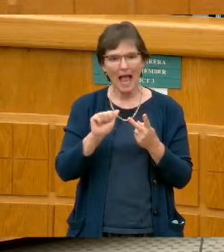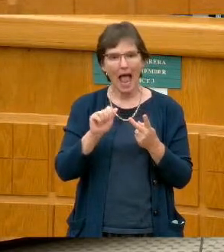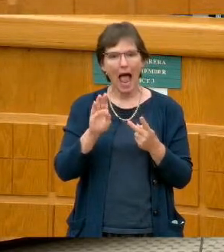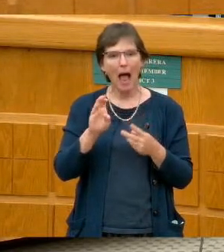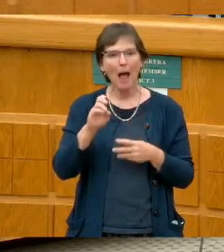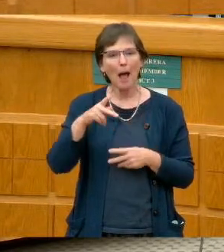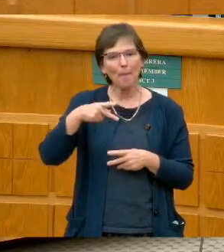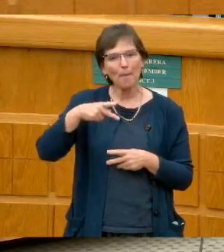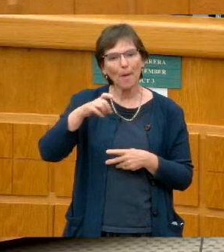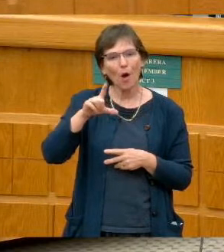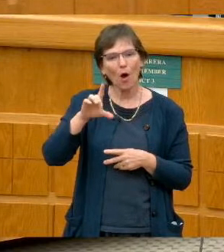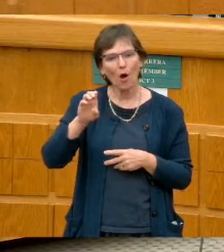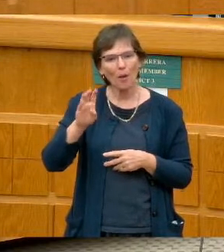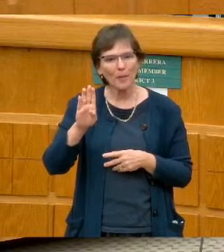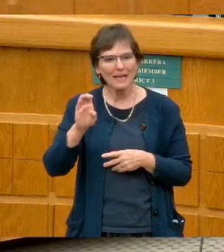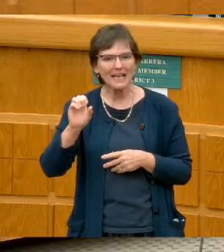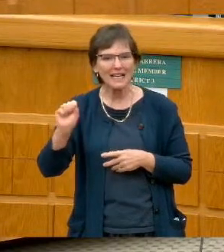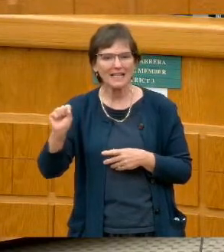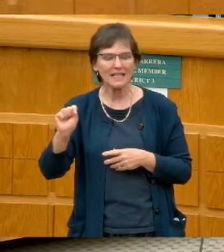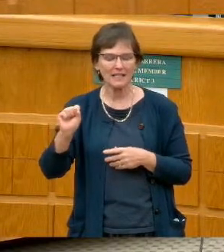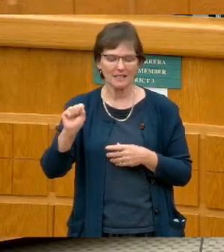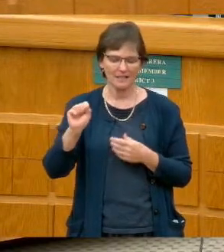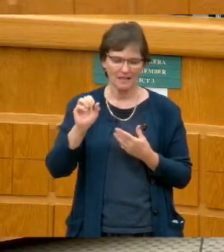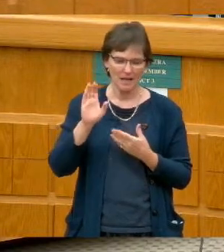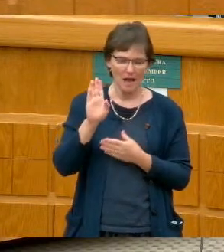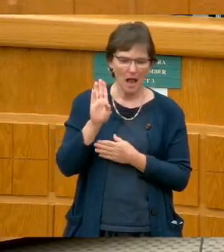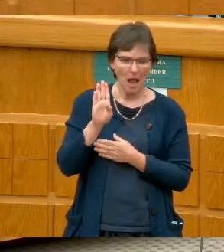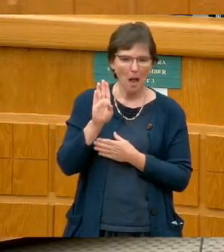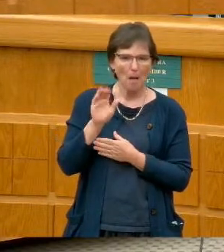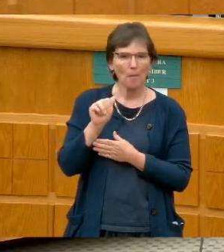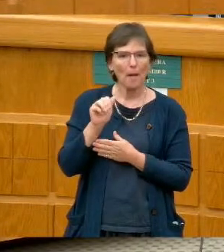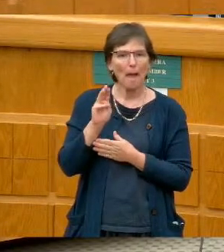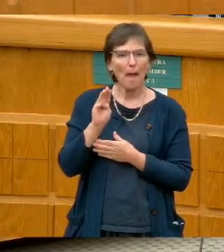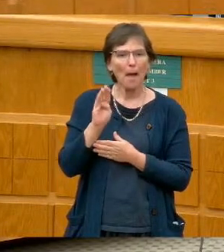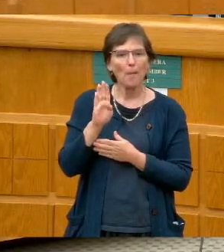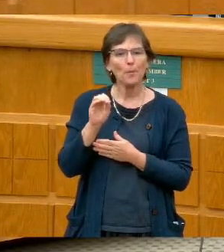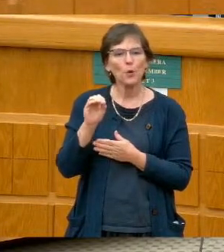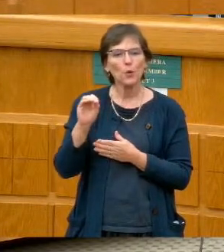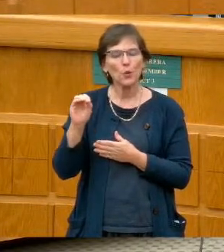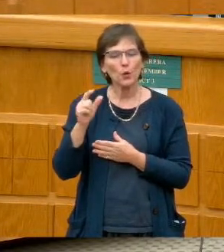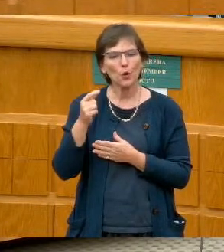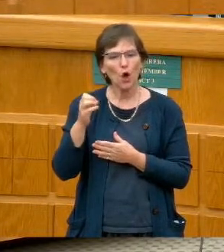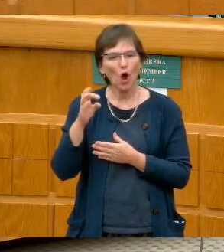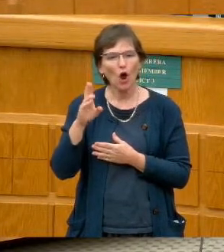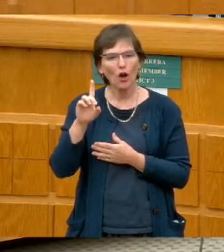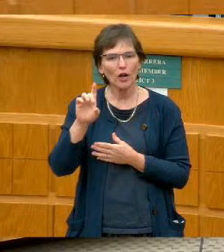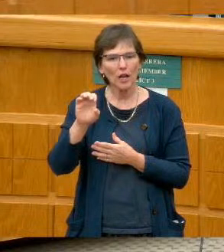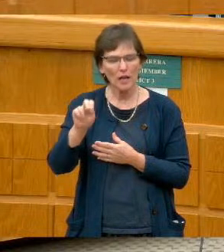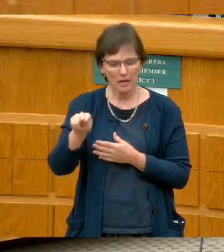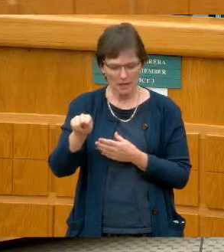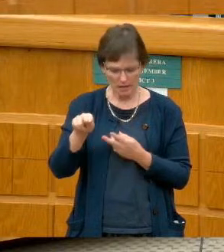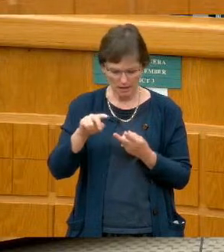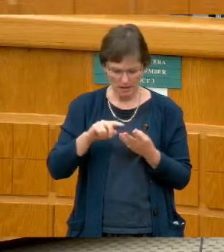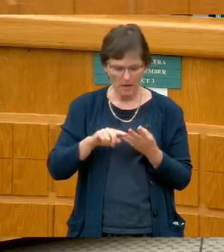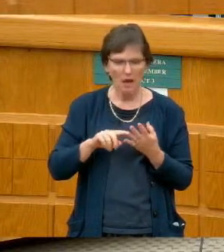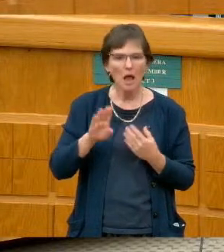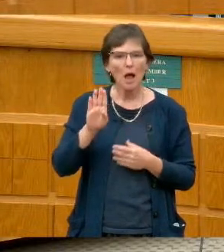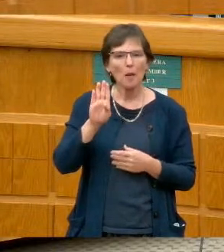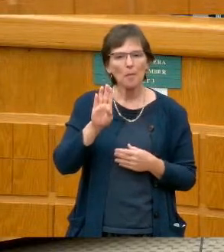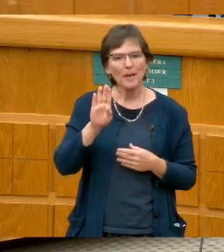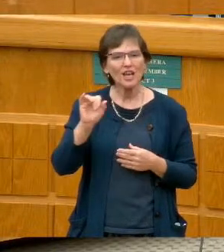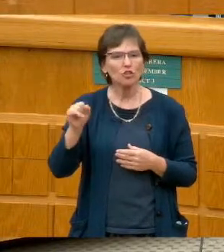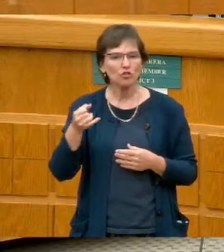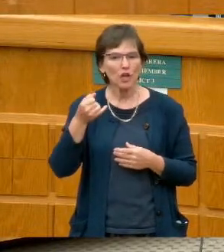original, Bamboo Garden, Bill Miller Barbecue, BJ's Restaurant and Brew House, Black Marlin Bar